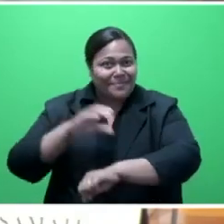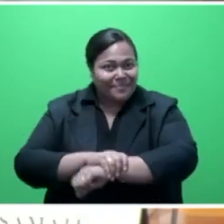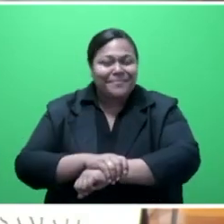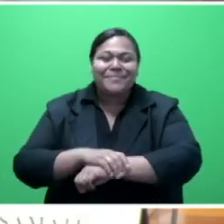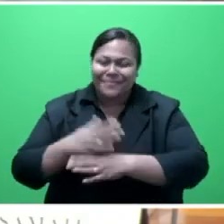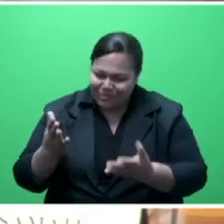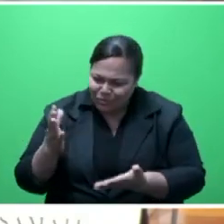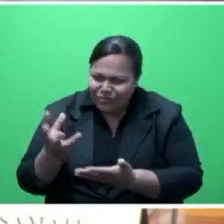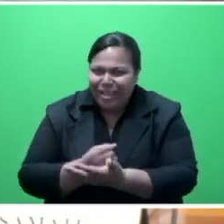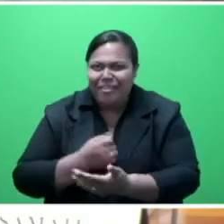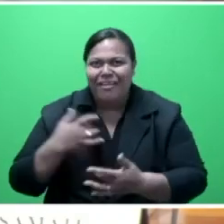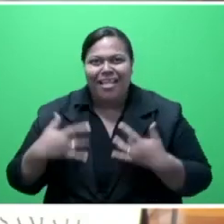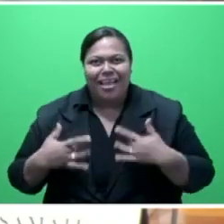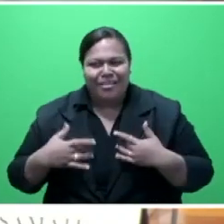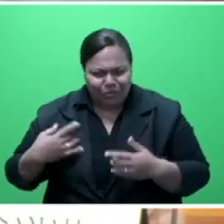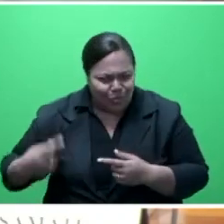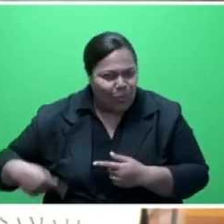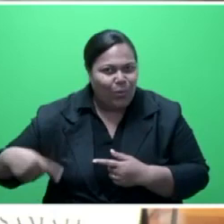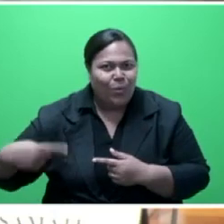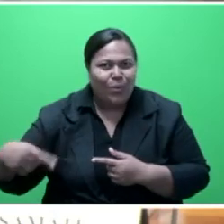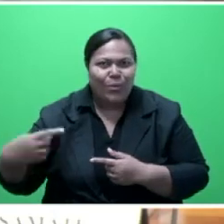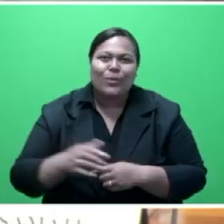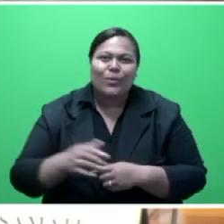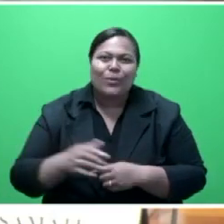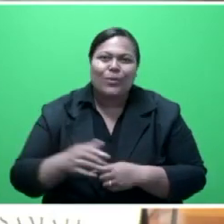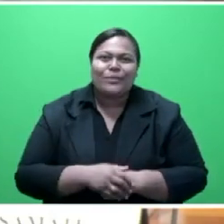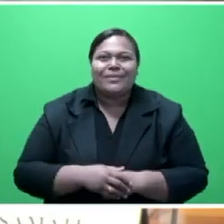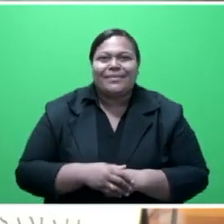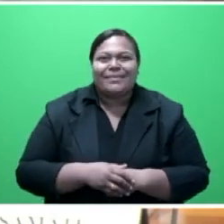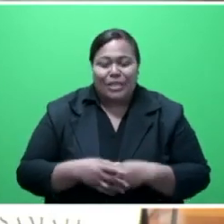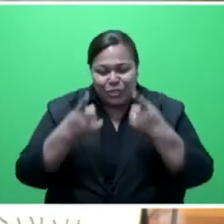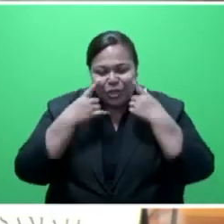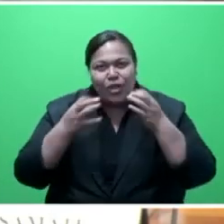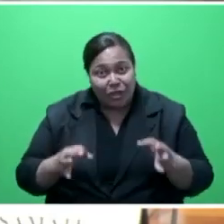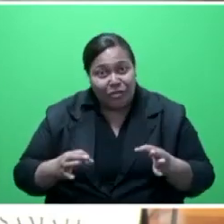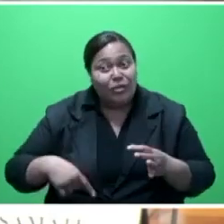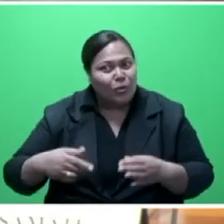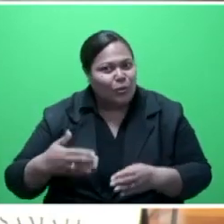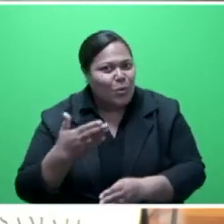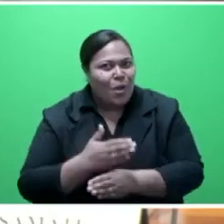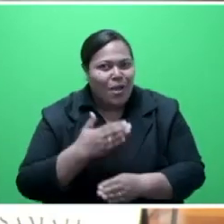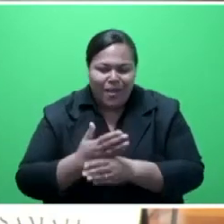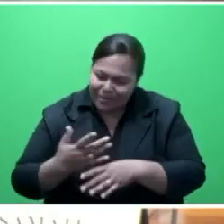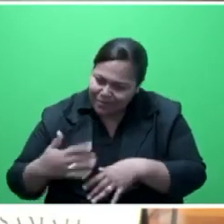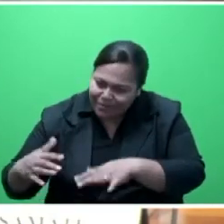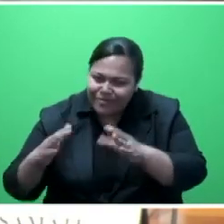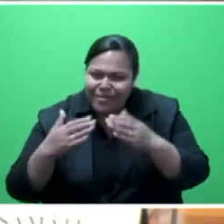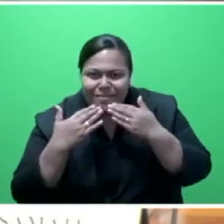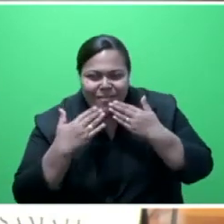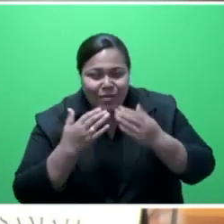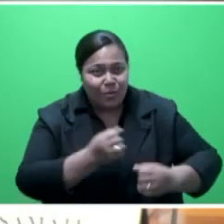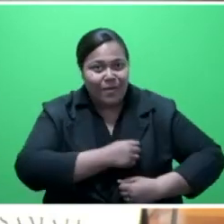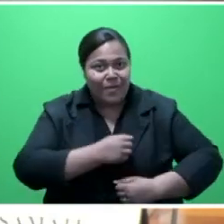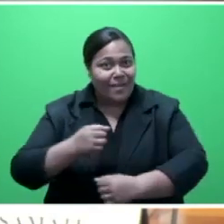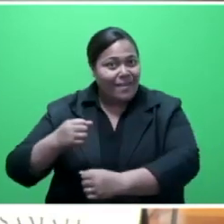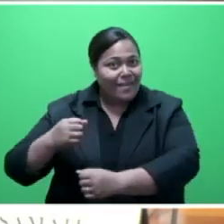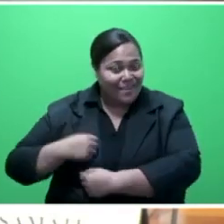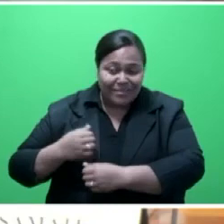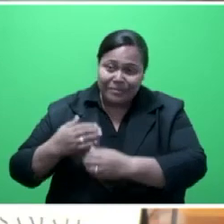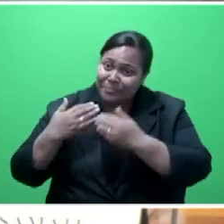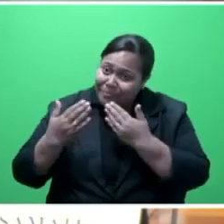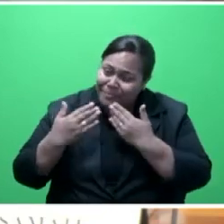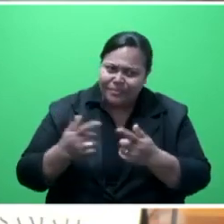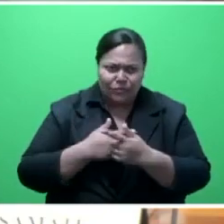letter, including the ongoing maintenance of our nationwide curfew. I'd like to particularly thank the RFMF, who, as we gather